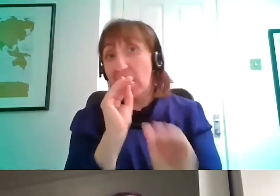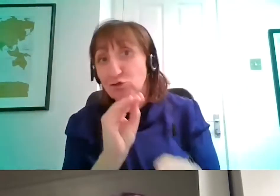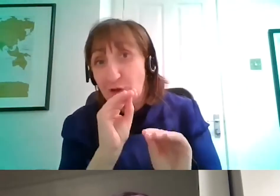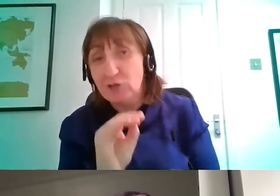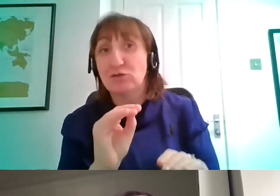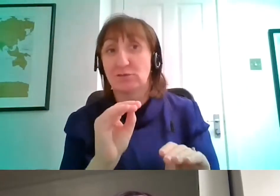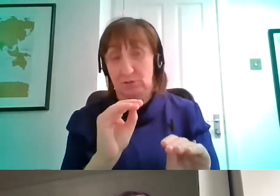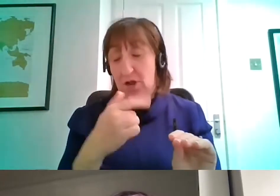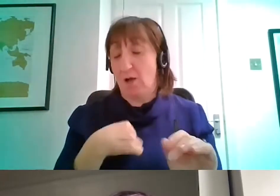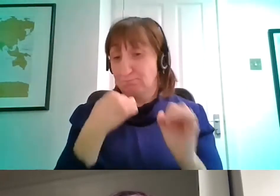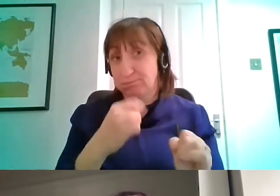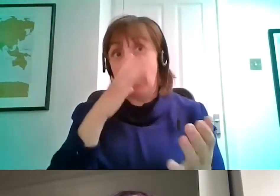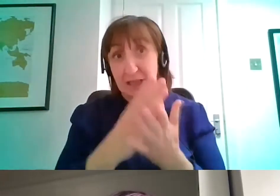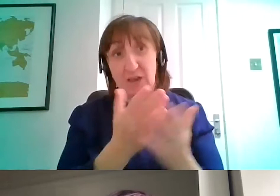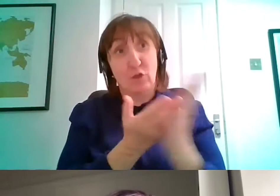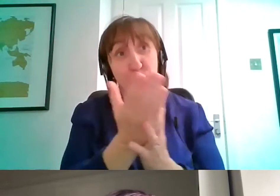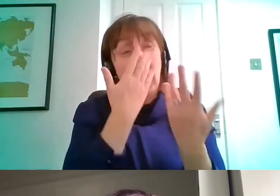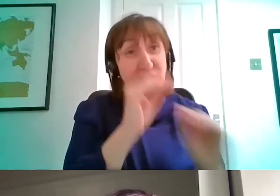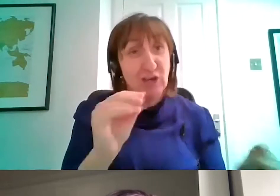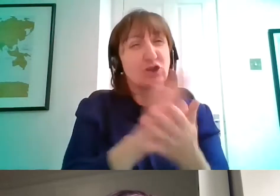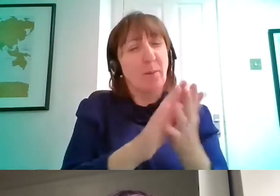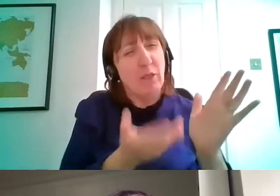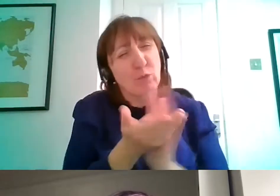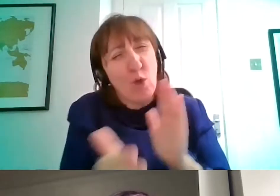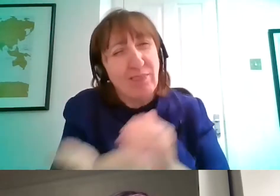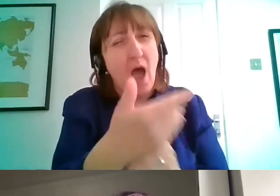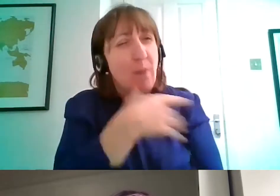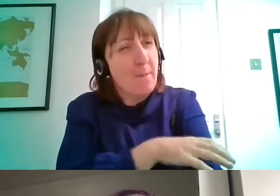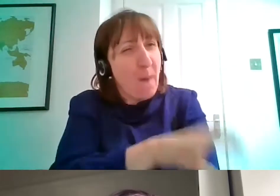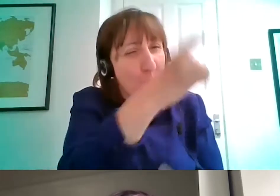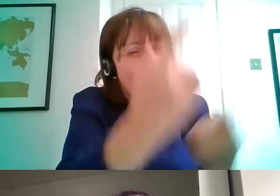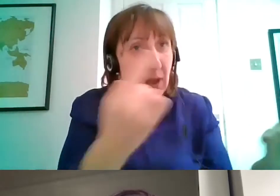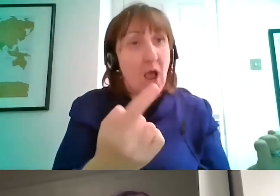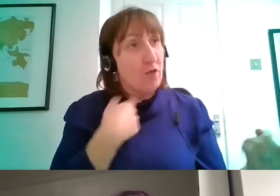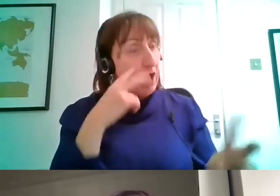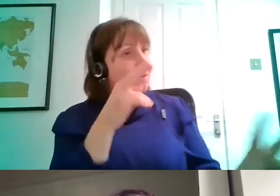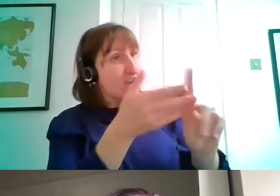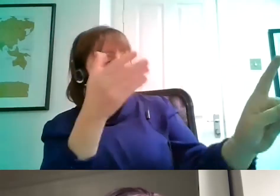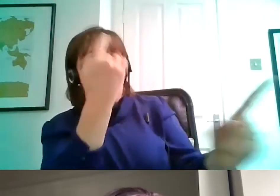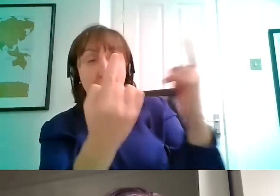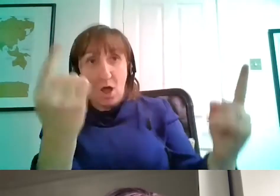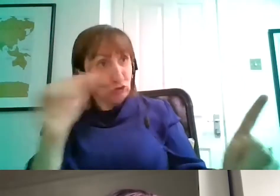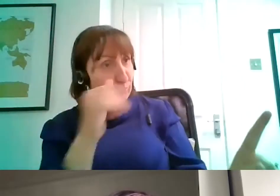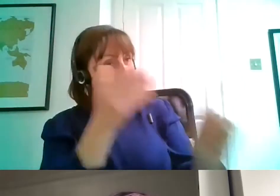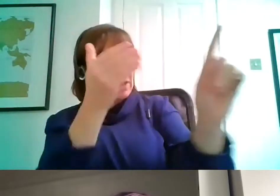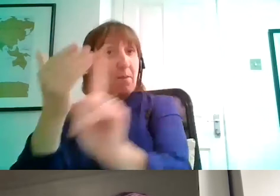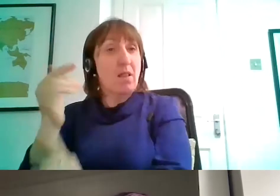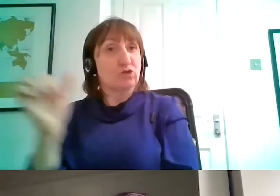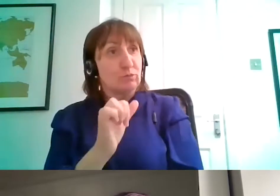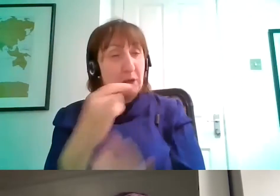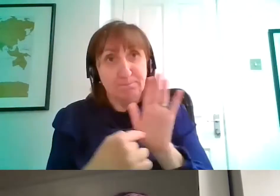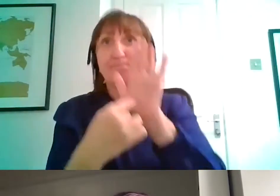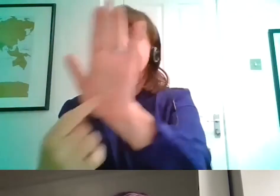And I firmly believe that by education, you also empower people to realise that they are visible and should be visible.